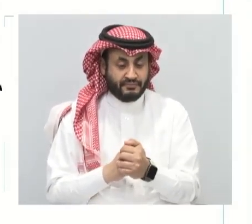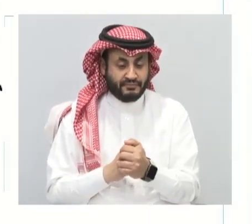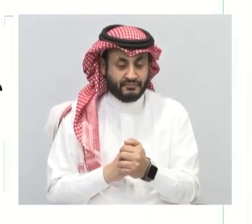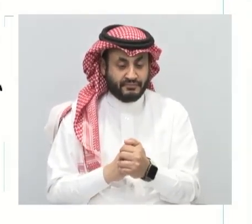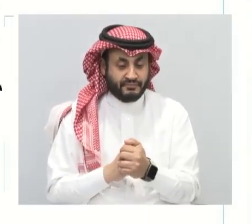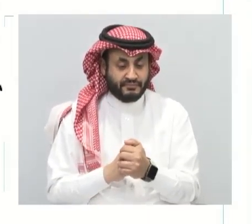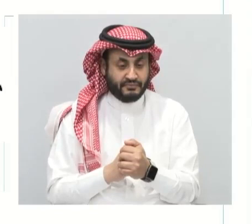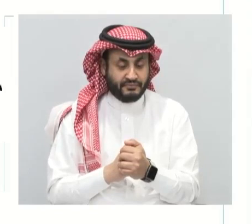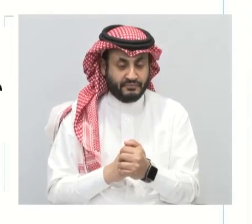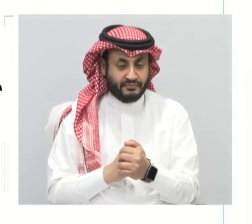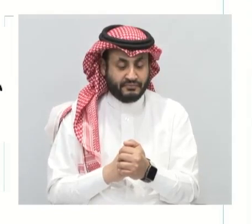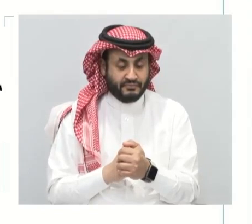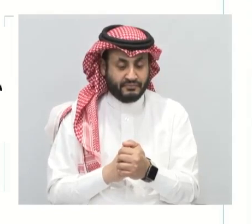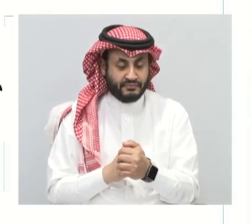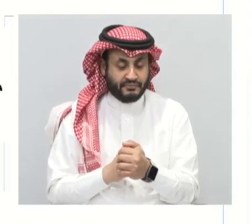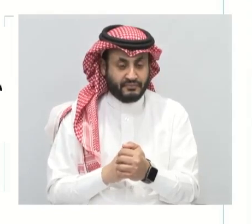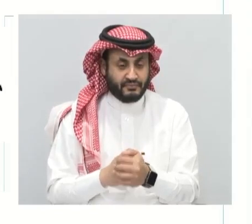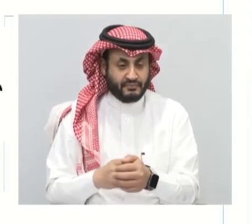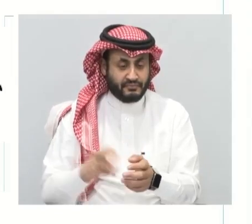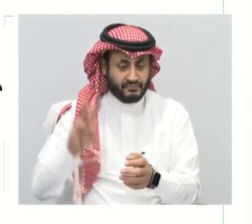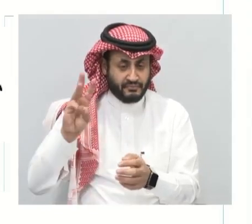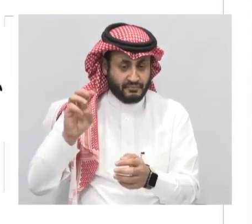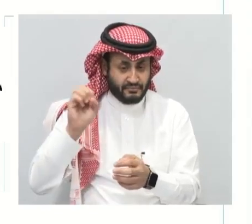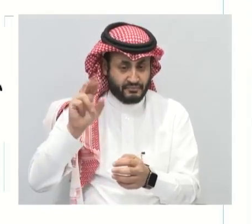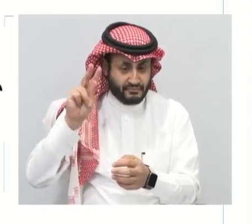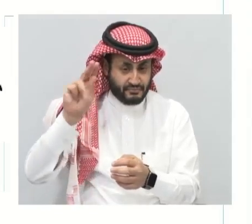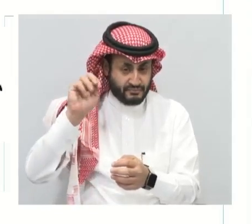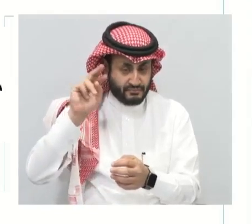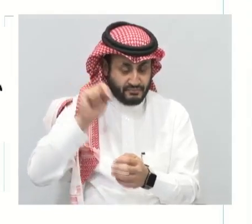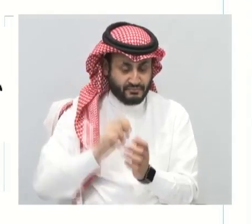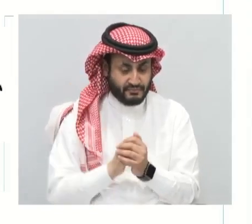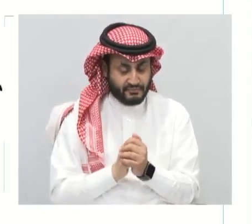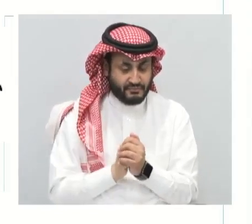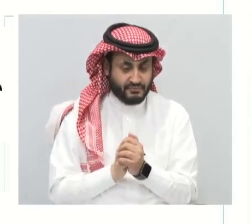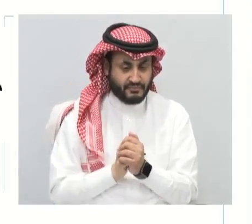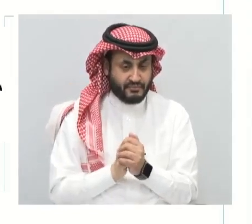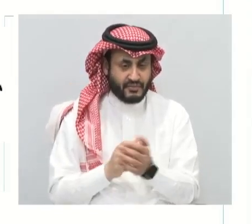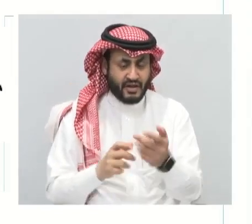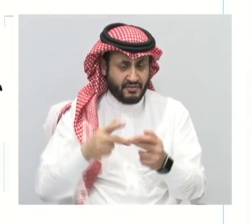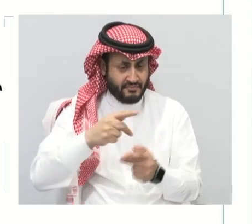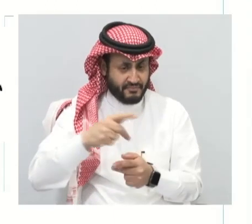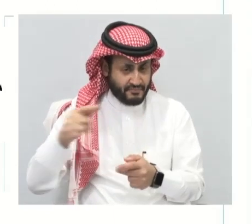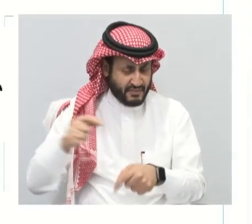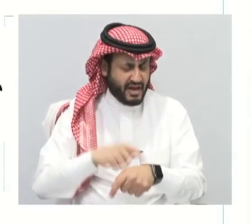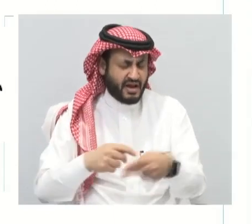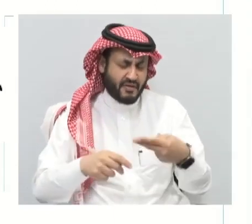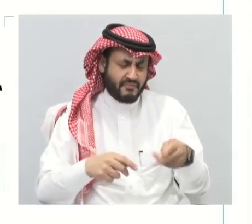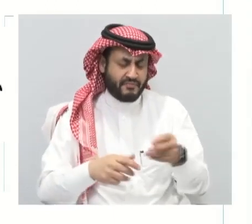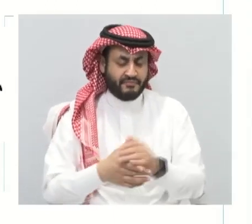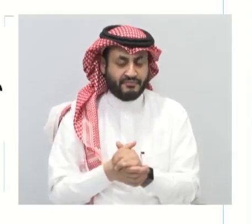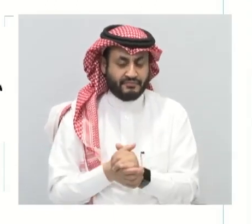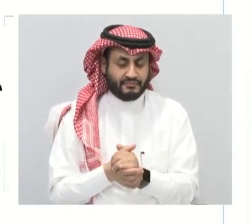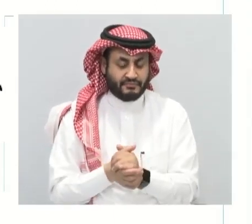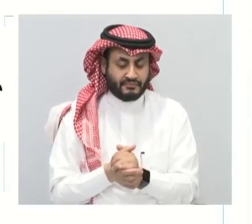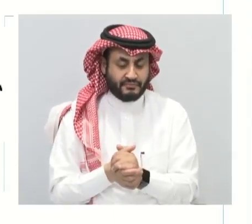participle form, you use it in the present perfect, like this one, I have woken up early. In this case here,